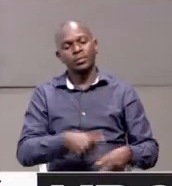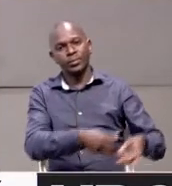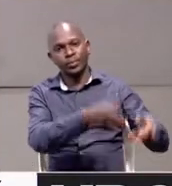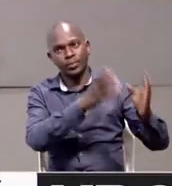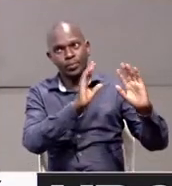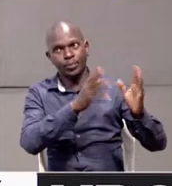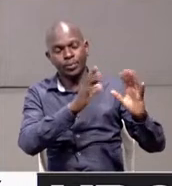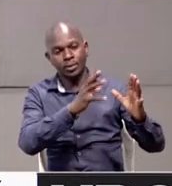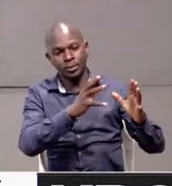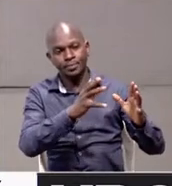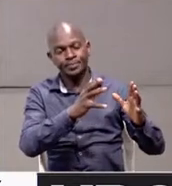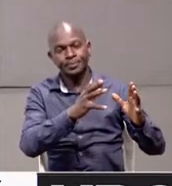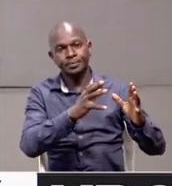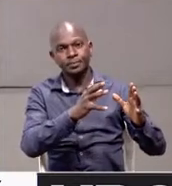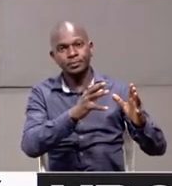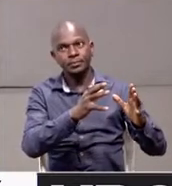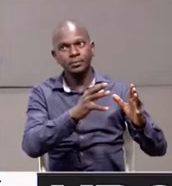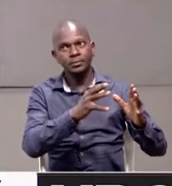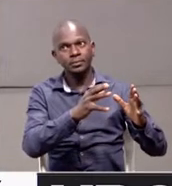congratulate